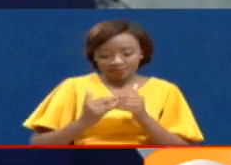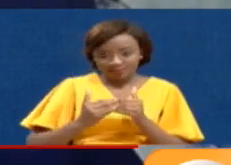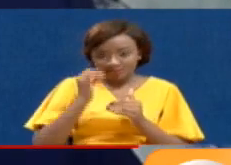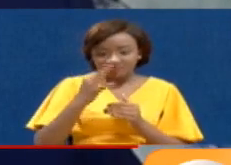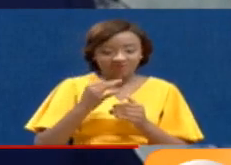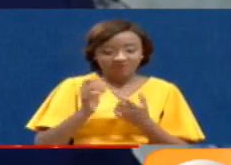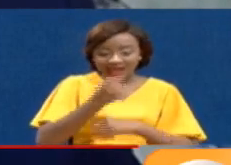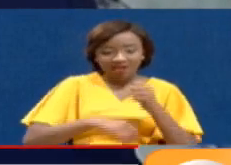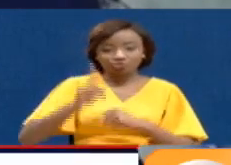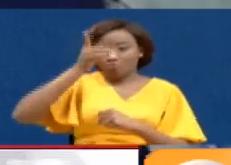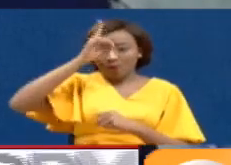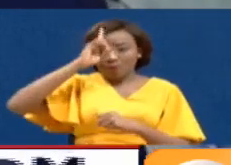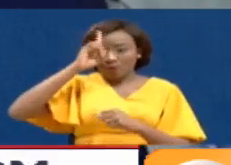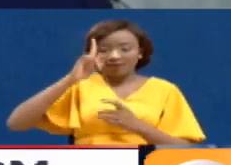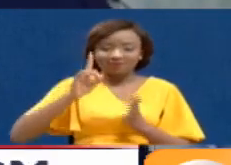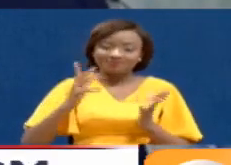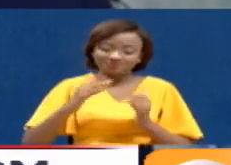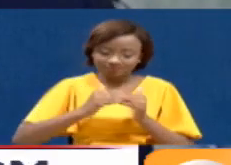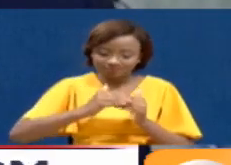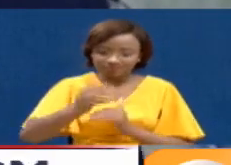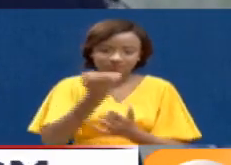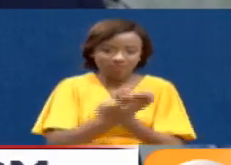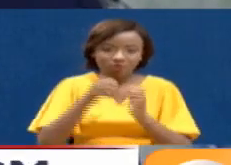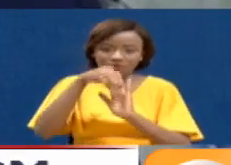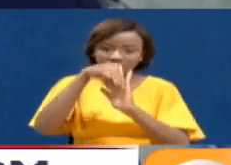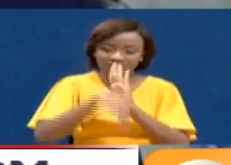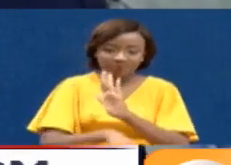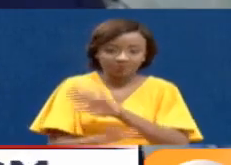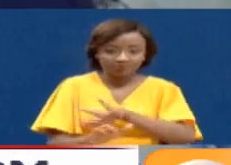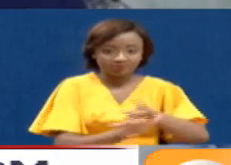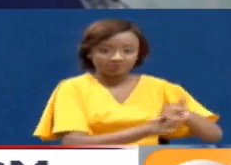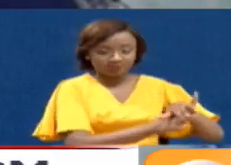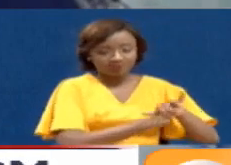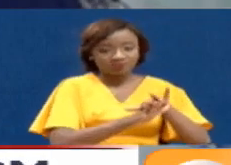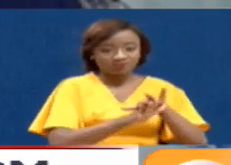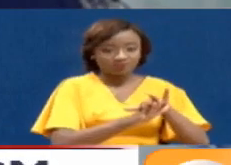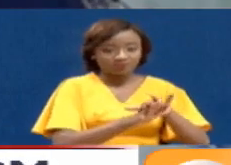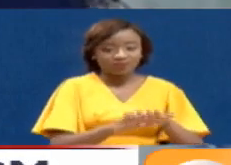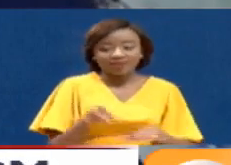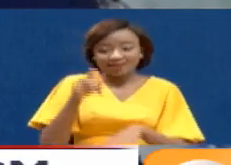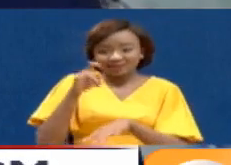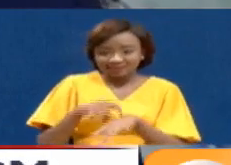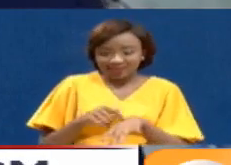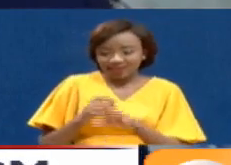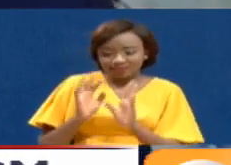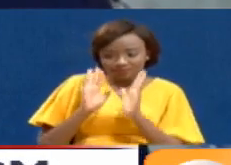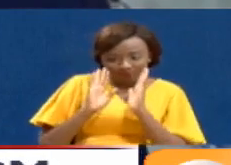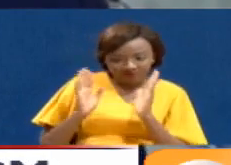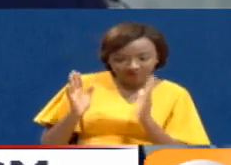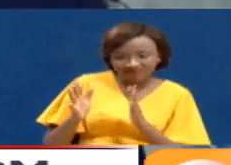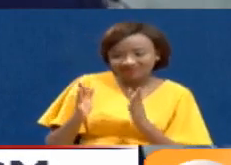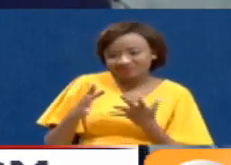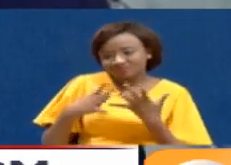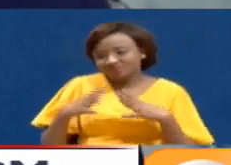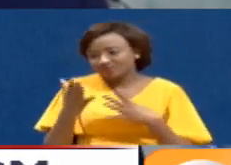it's absolutely necessary to save lives as fast as possible. But the cost of it is such that some people are too